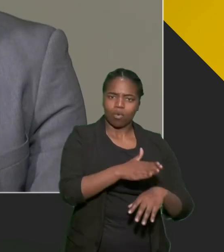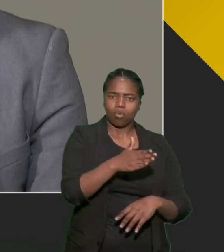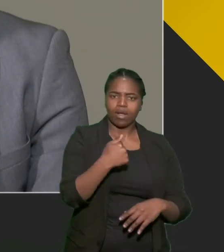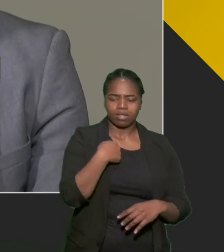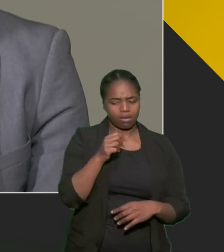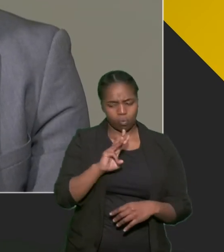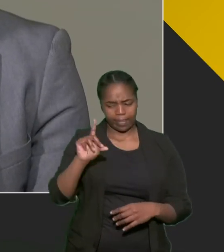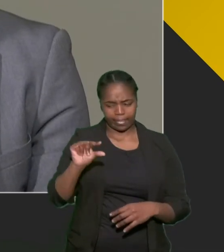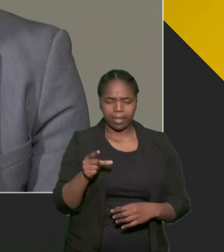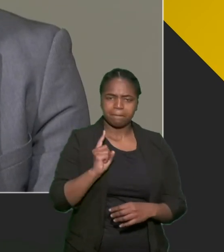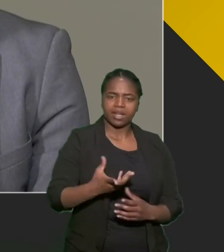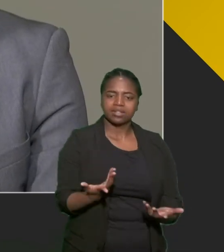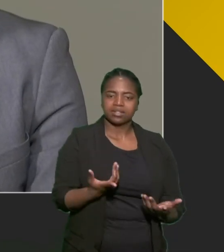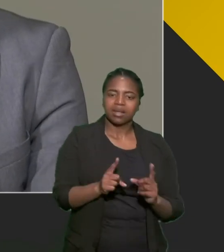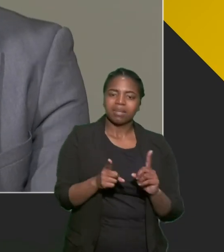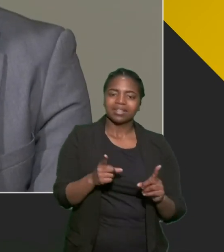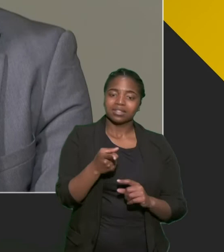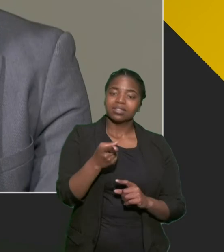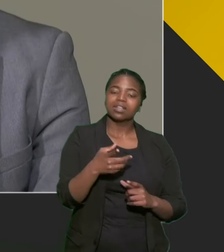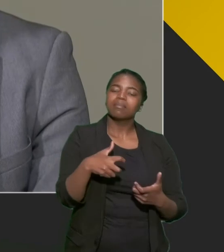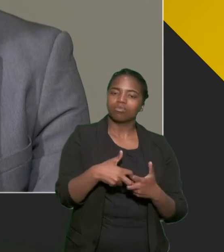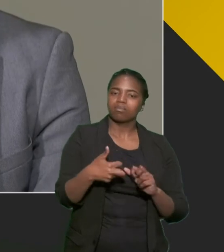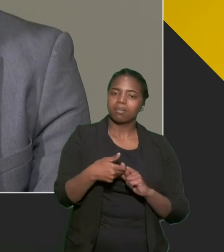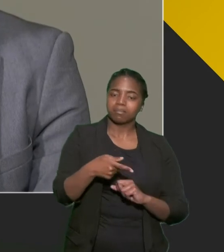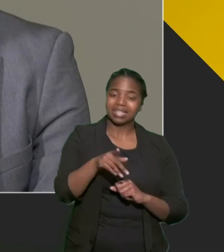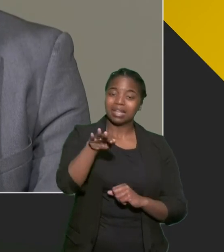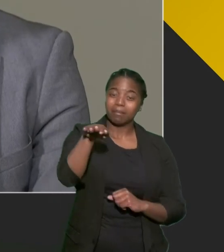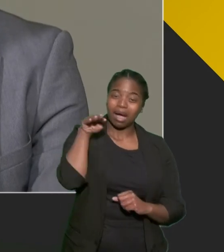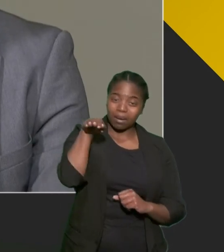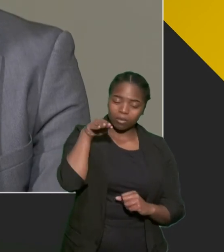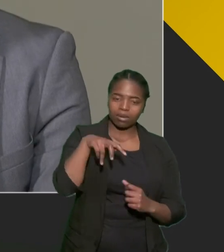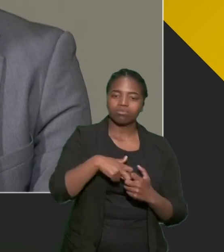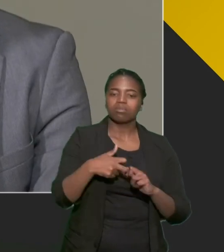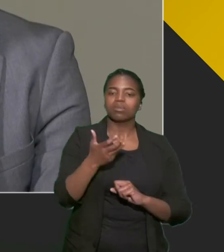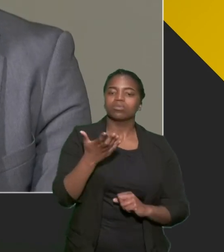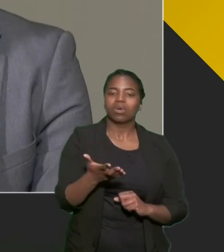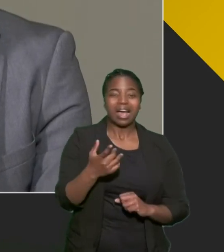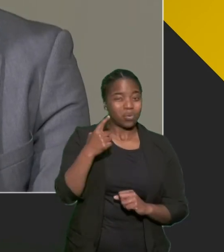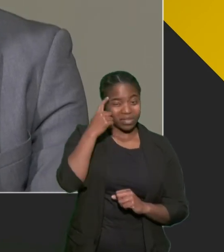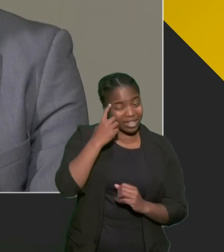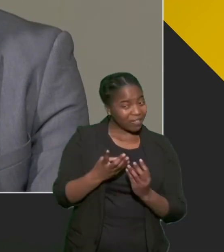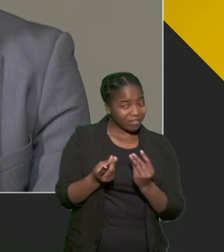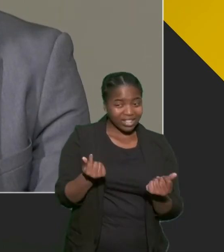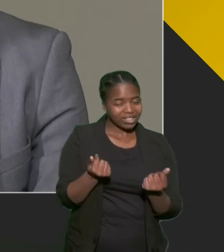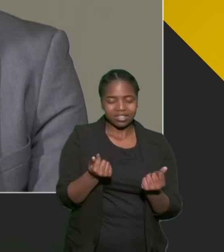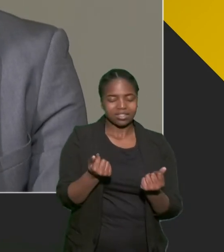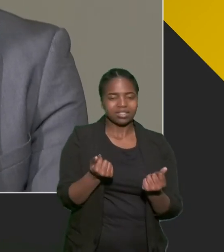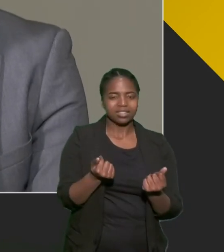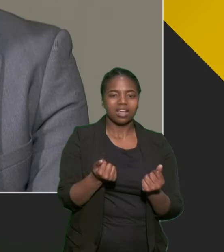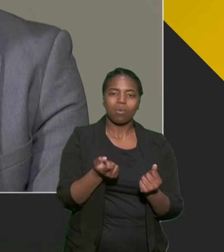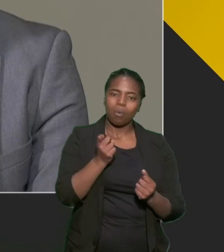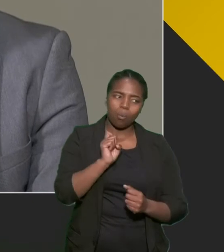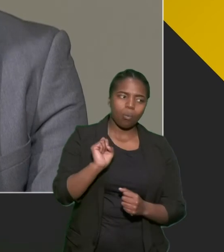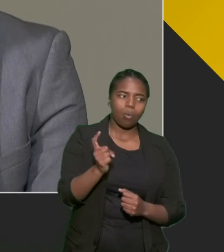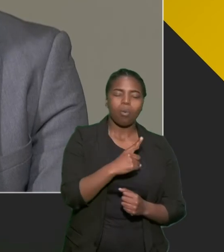So I think that's where the problems as Zimbabwe began, and angiboni ukuthi sizolunga until such time that we all get to